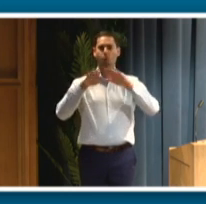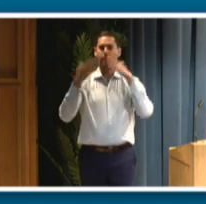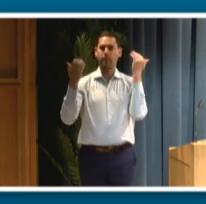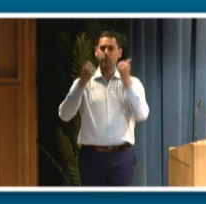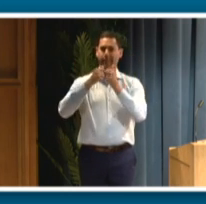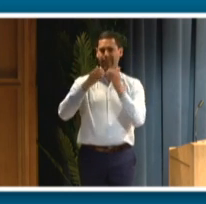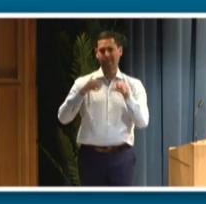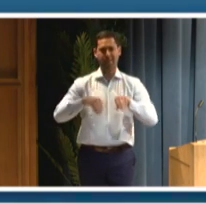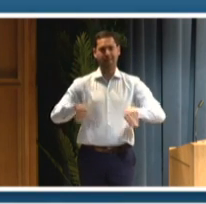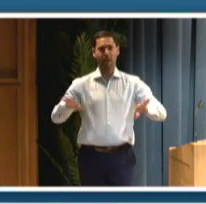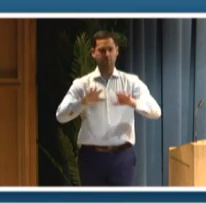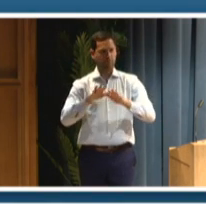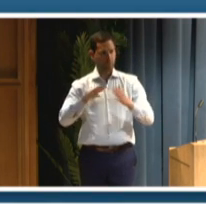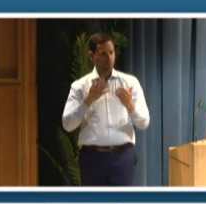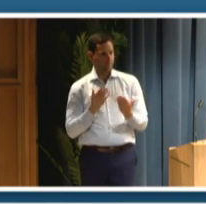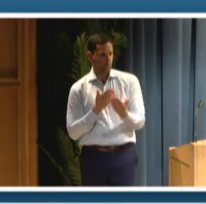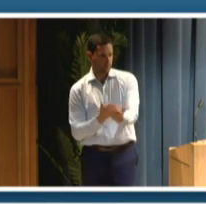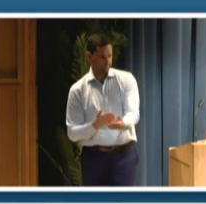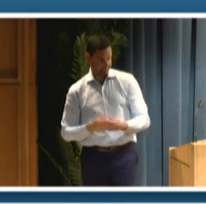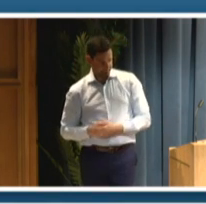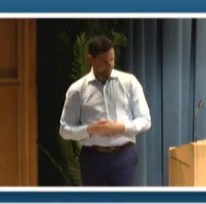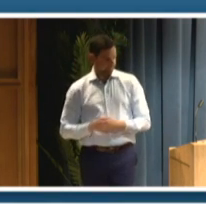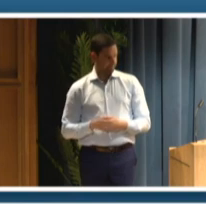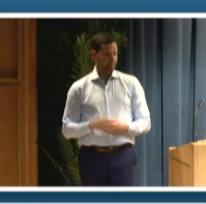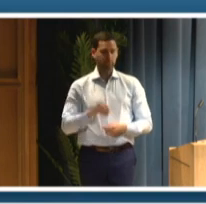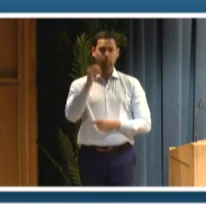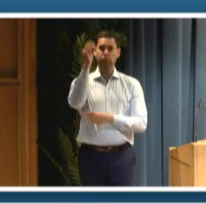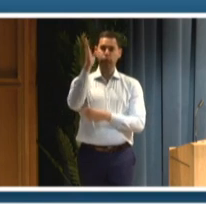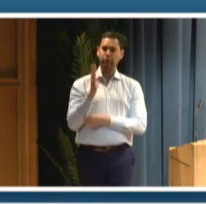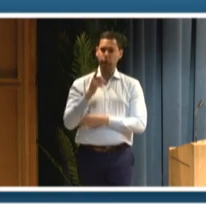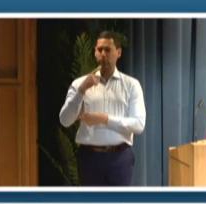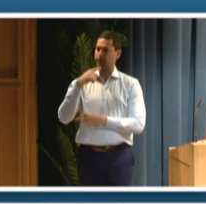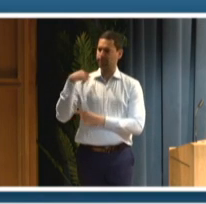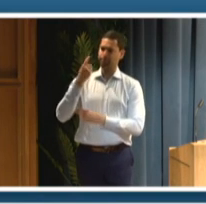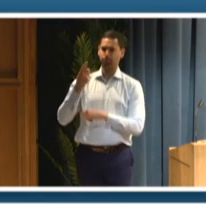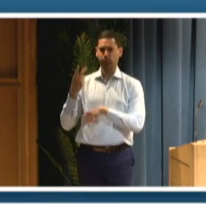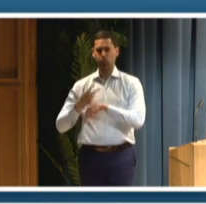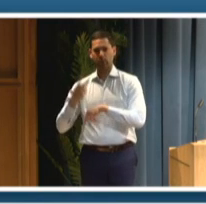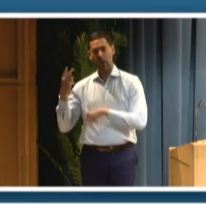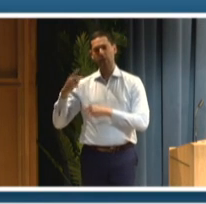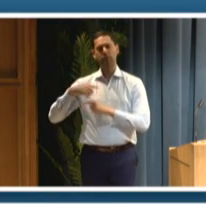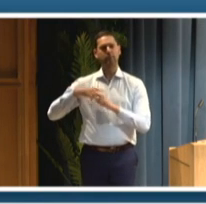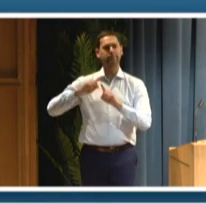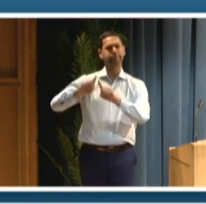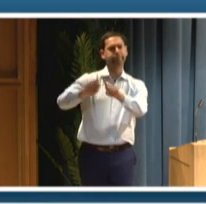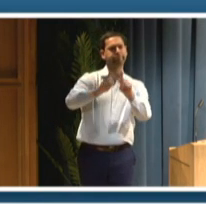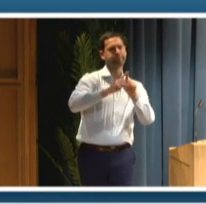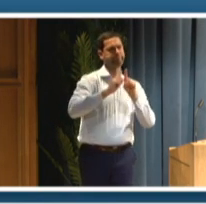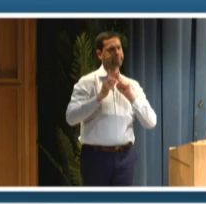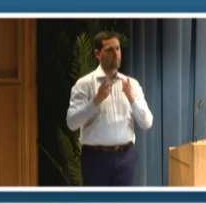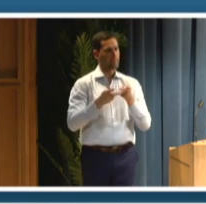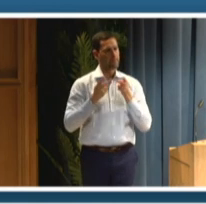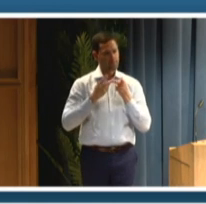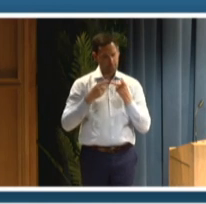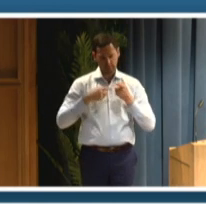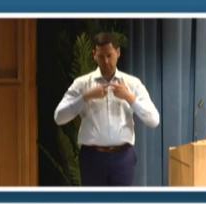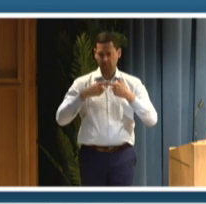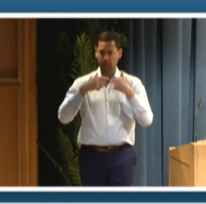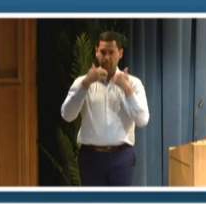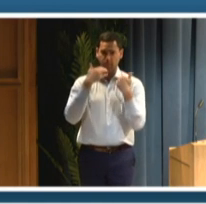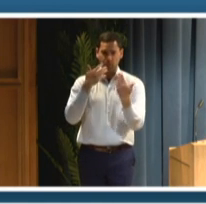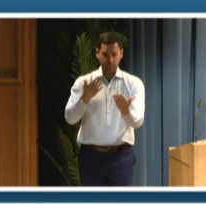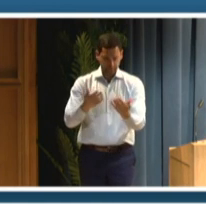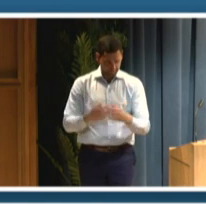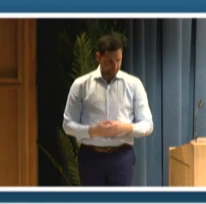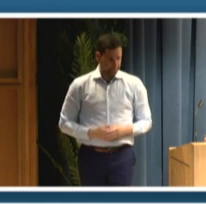have presenters that have come to us for the last 2 days coming from many different places and want to say thank you. And so I'd